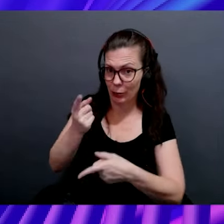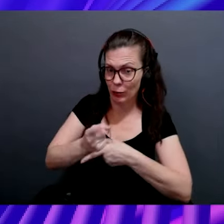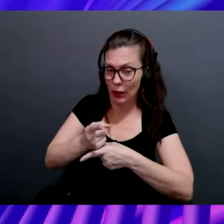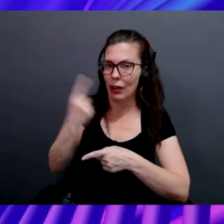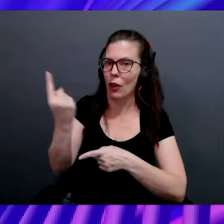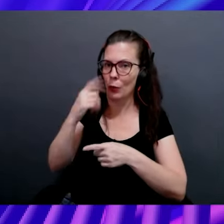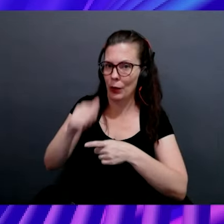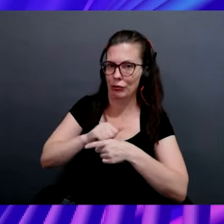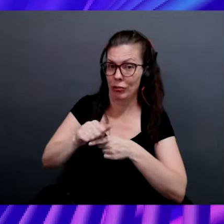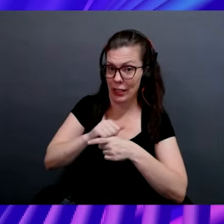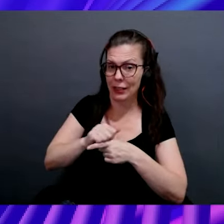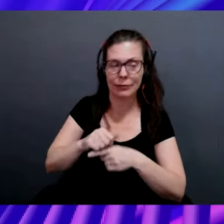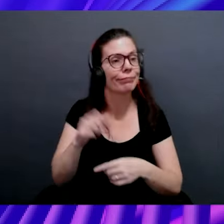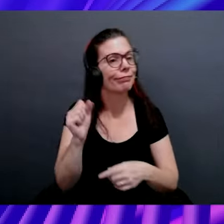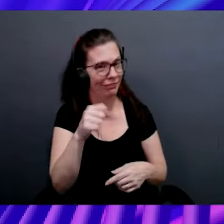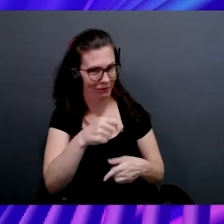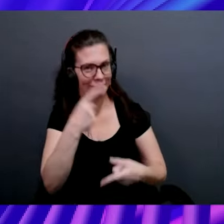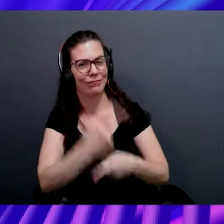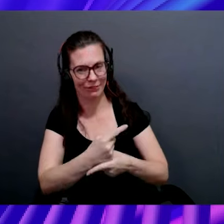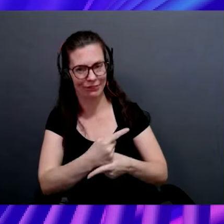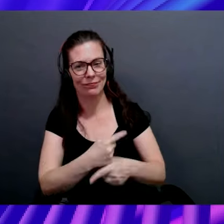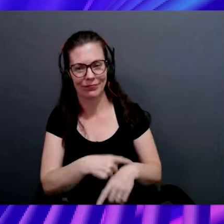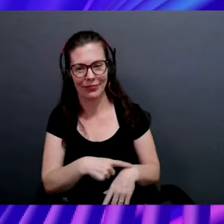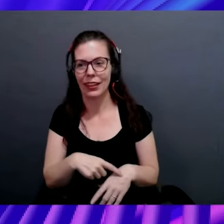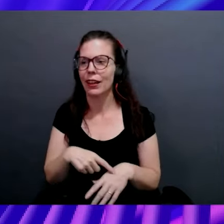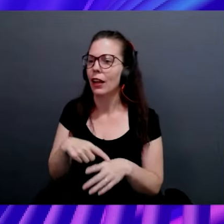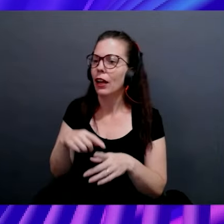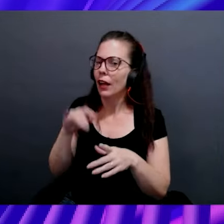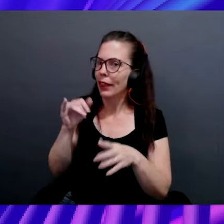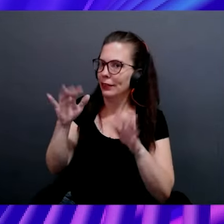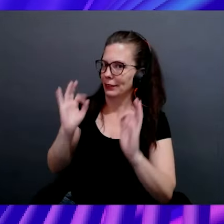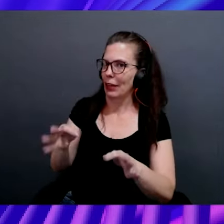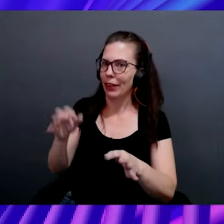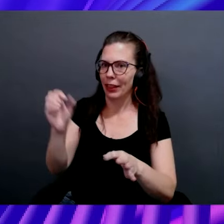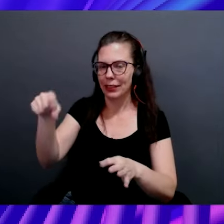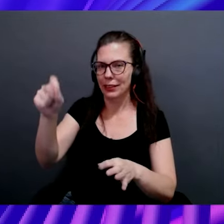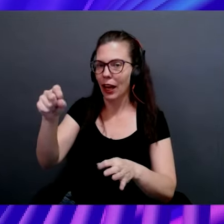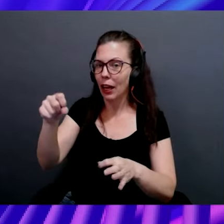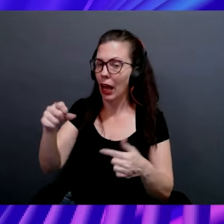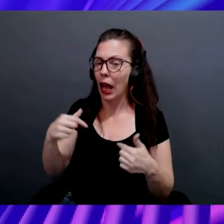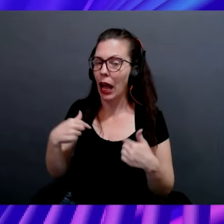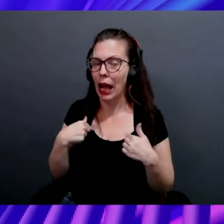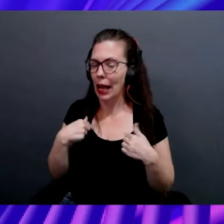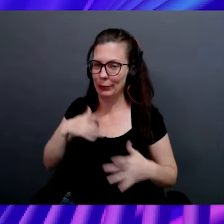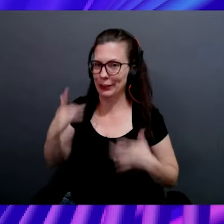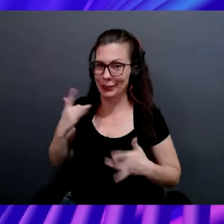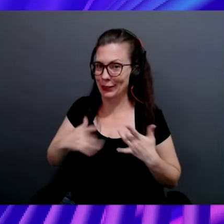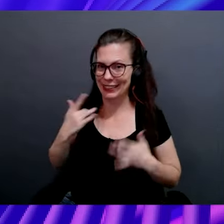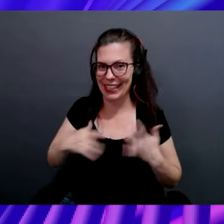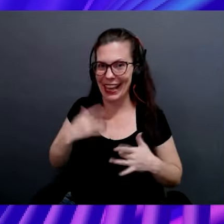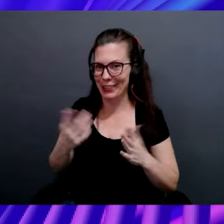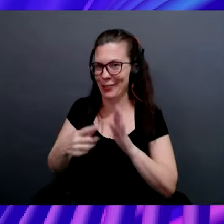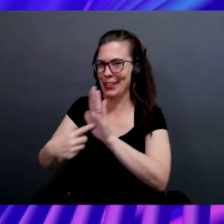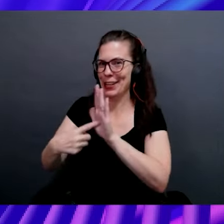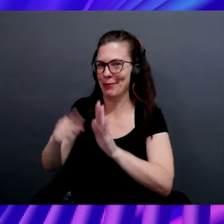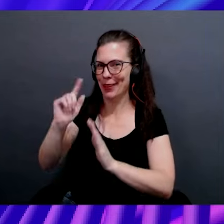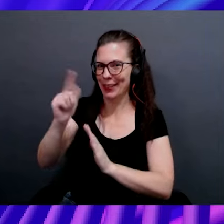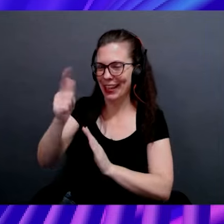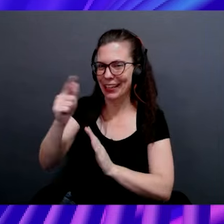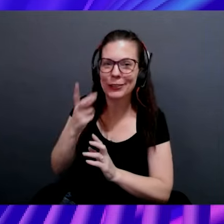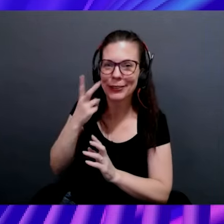So Exactly. Yeah, no, definitely. And like, I am so excited for the demo later and to see this all